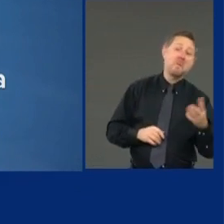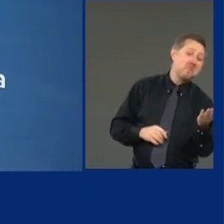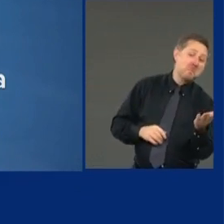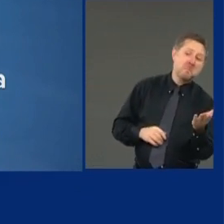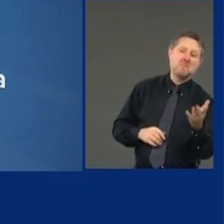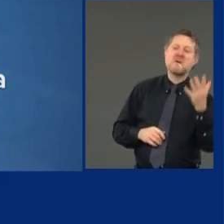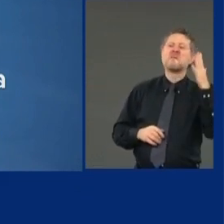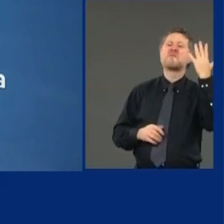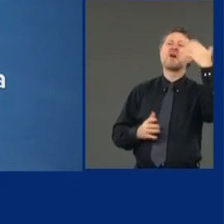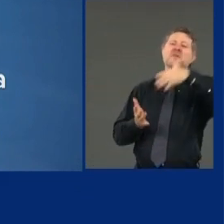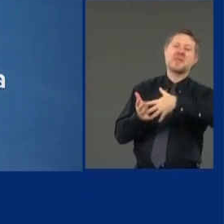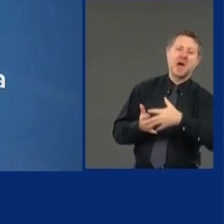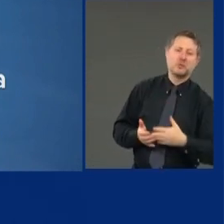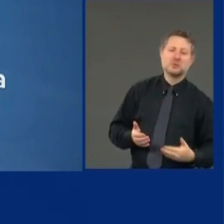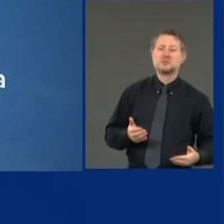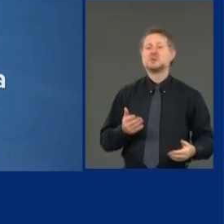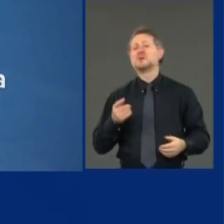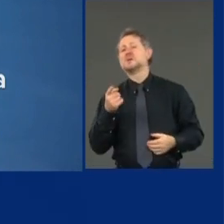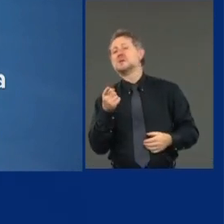5?